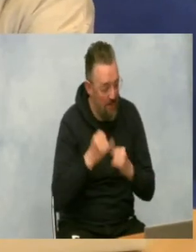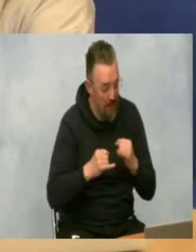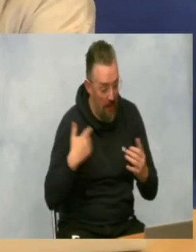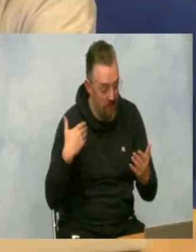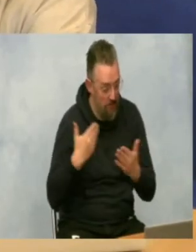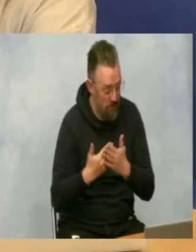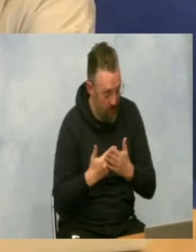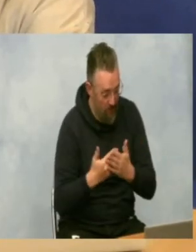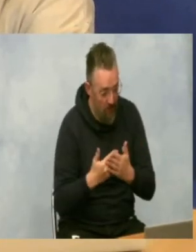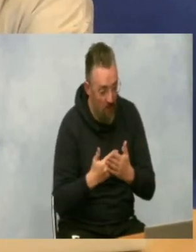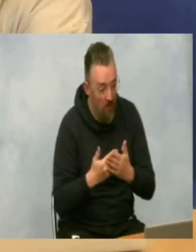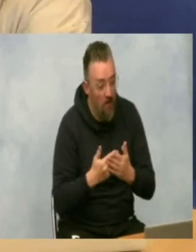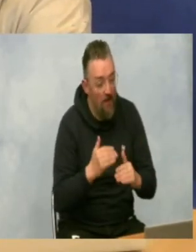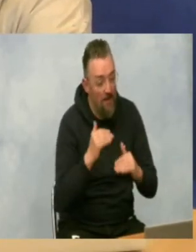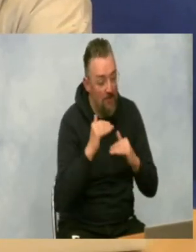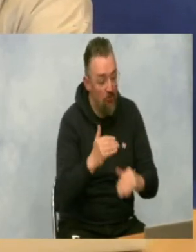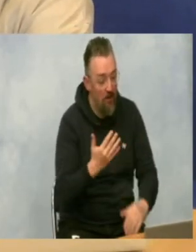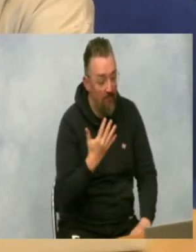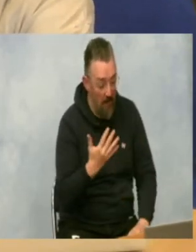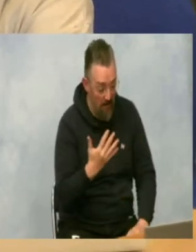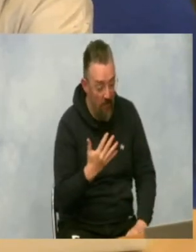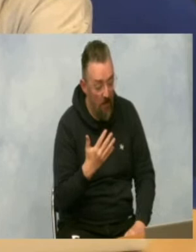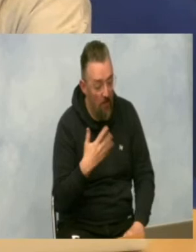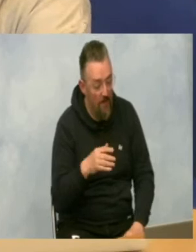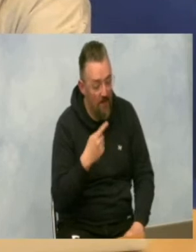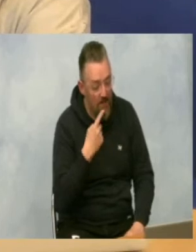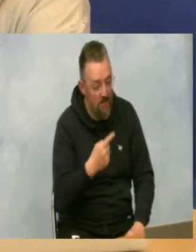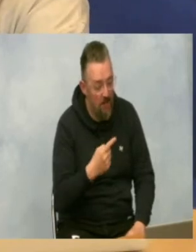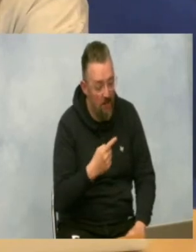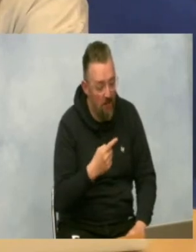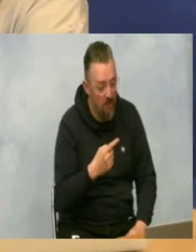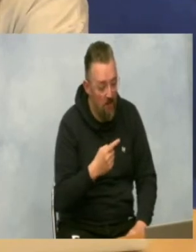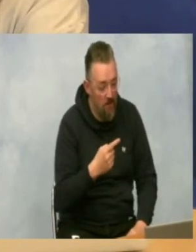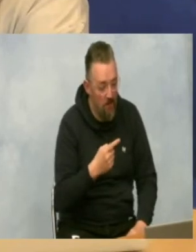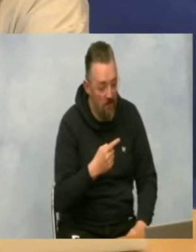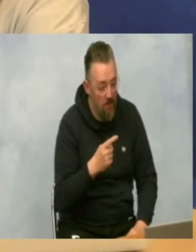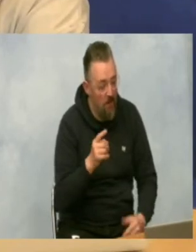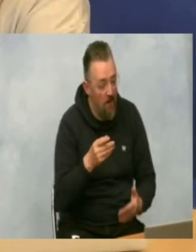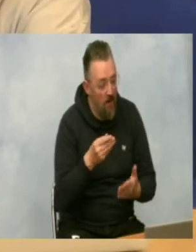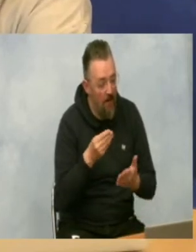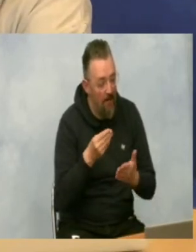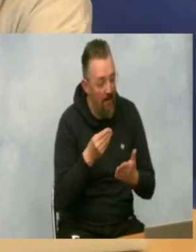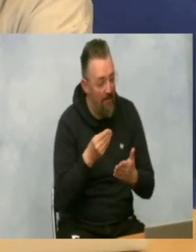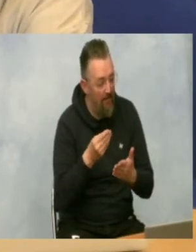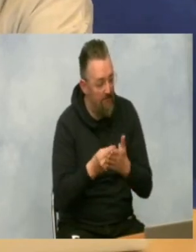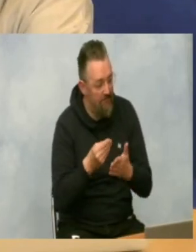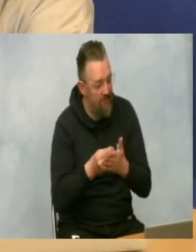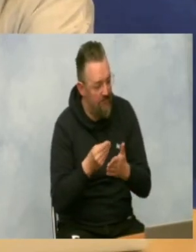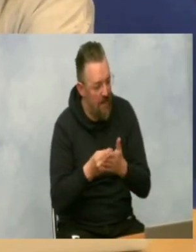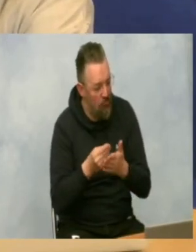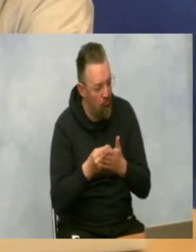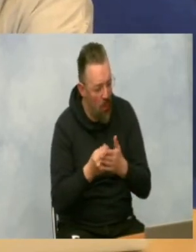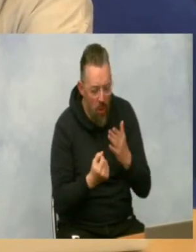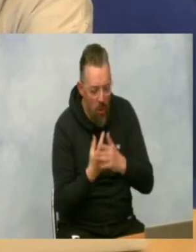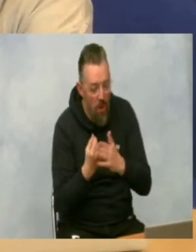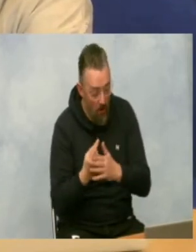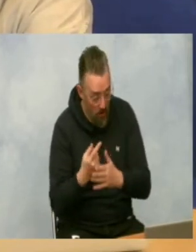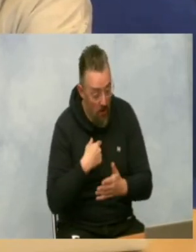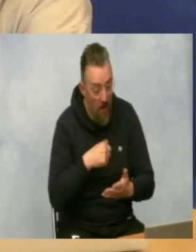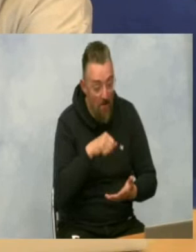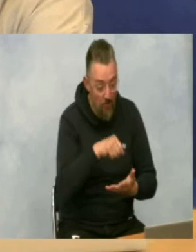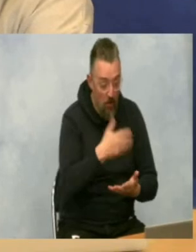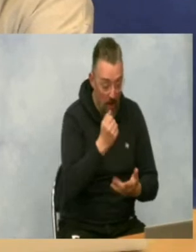position. Section 5 then details the financial implications in terms of the capital programme. So we have the budget